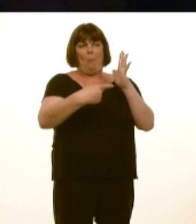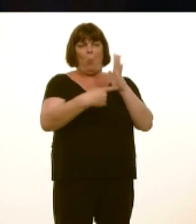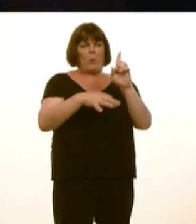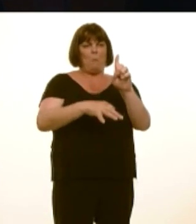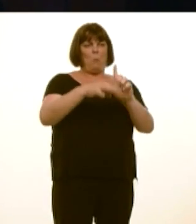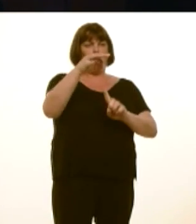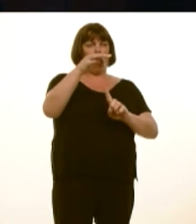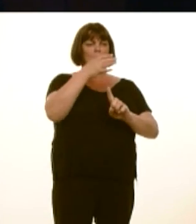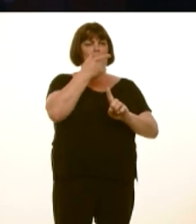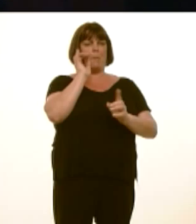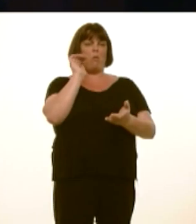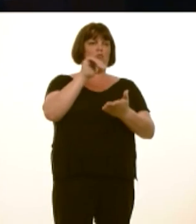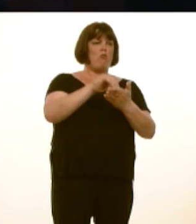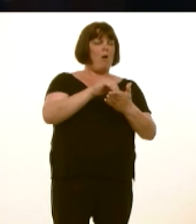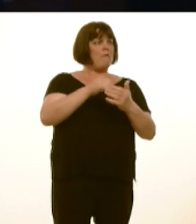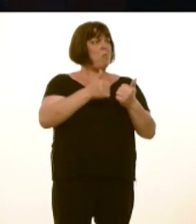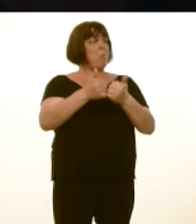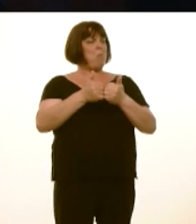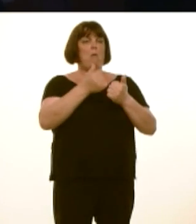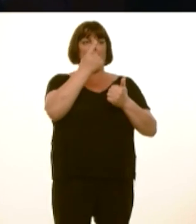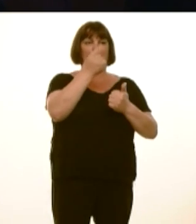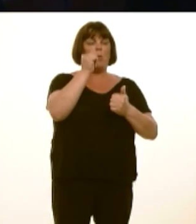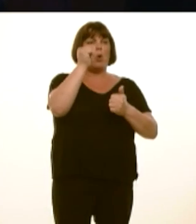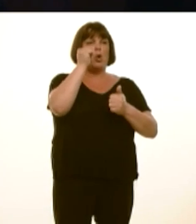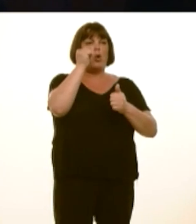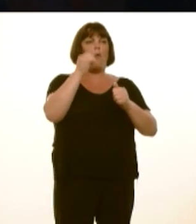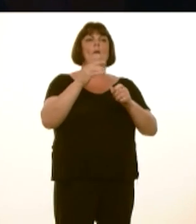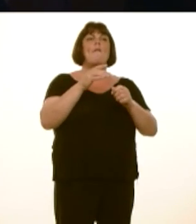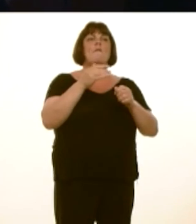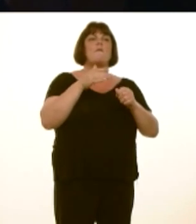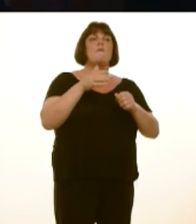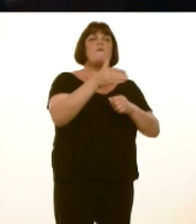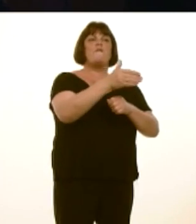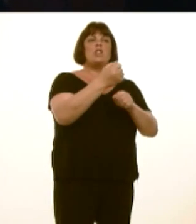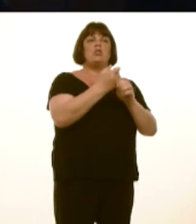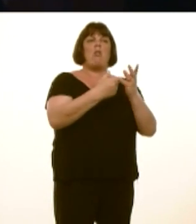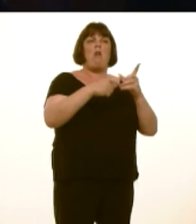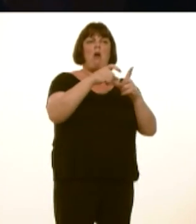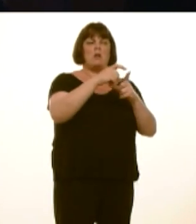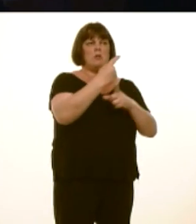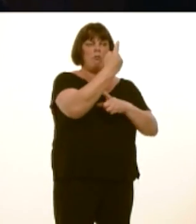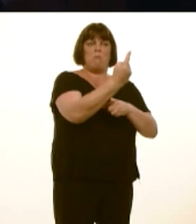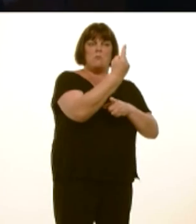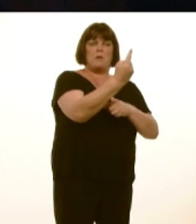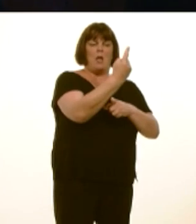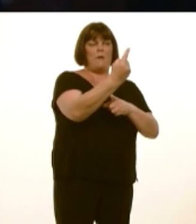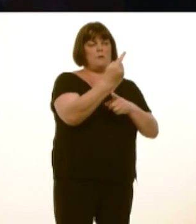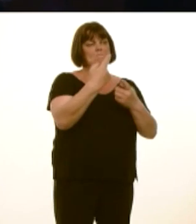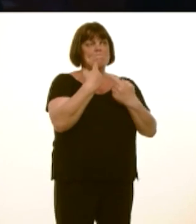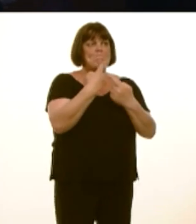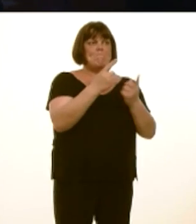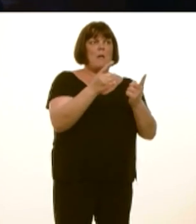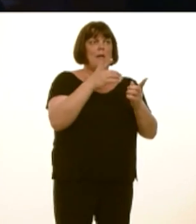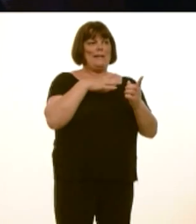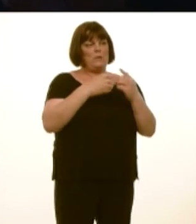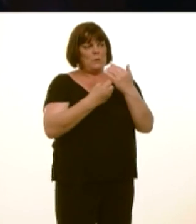that context, it was Fishguard and Goodick Chamber of Trade and Tourism just recently that emphasised the importance of such infrastructure in developing